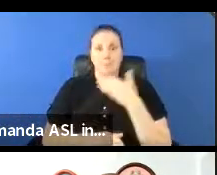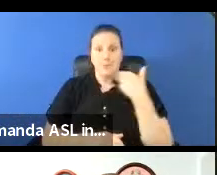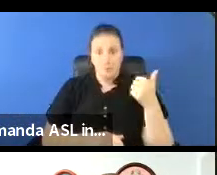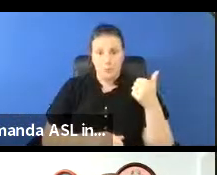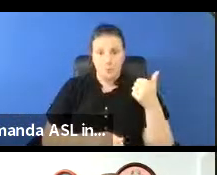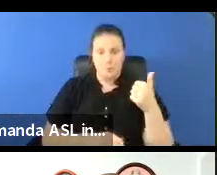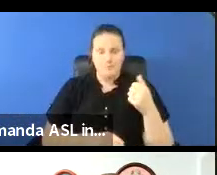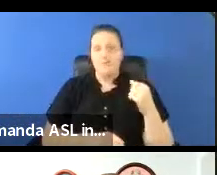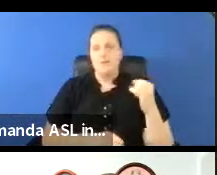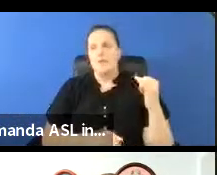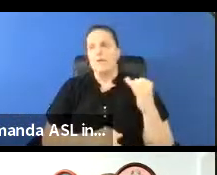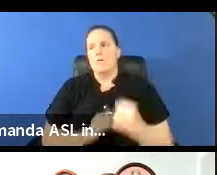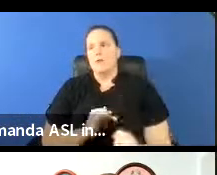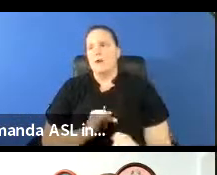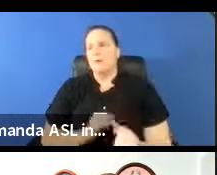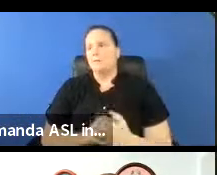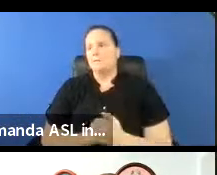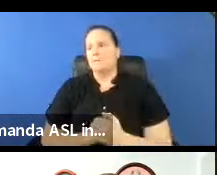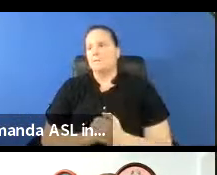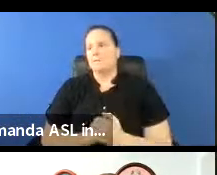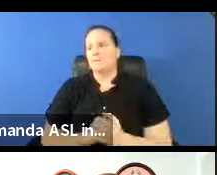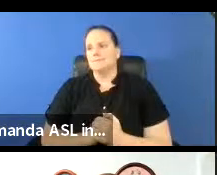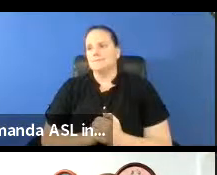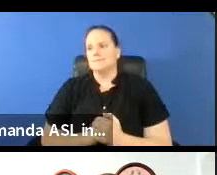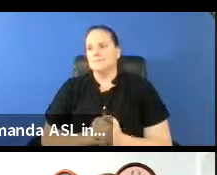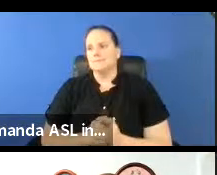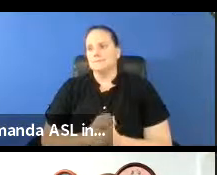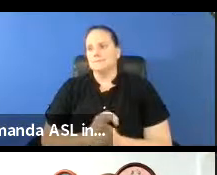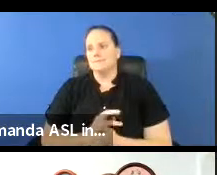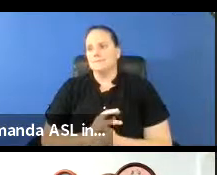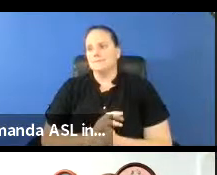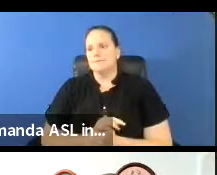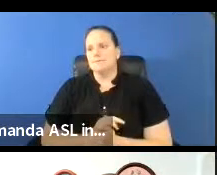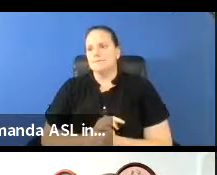finally, probably the most vehement